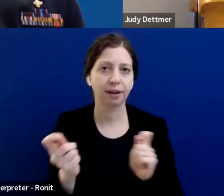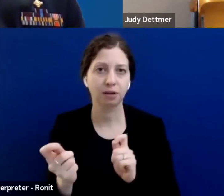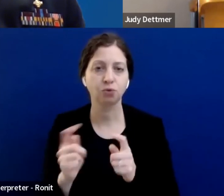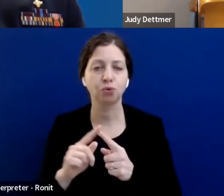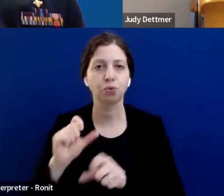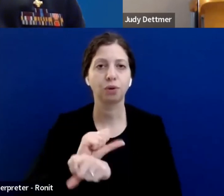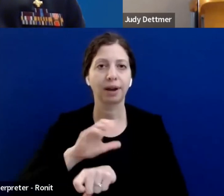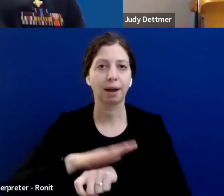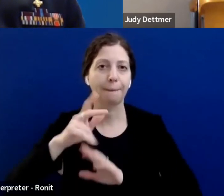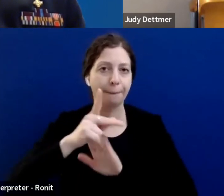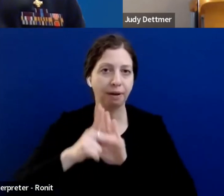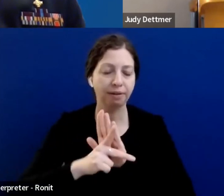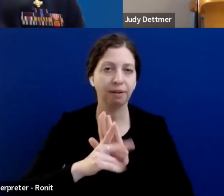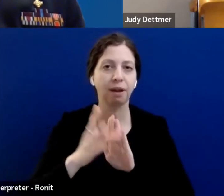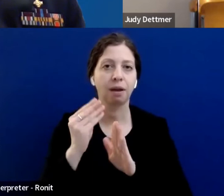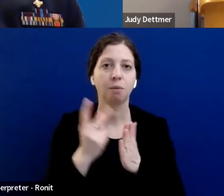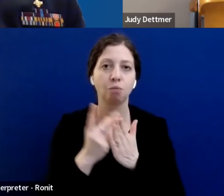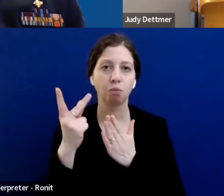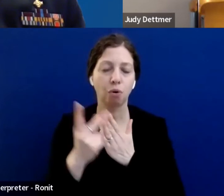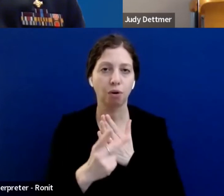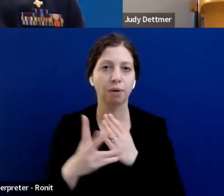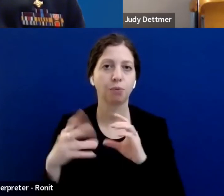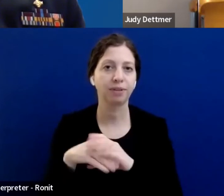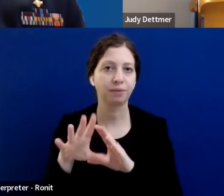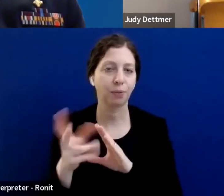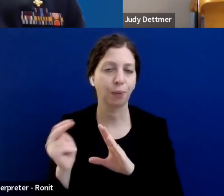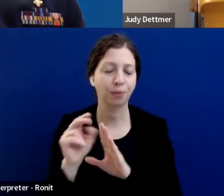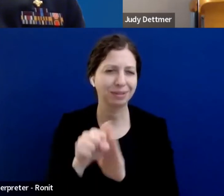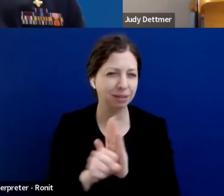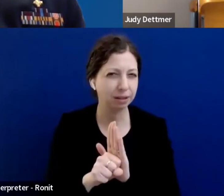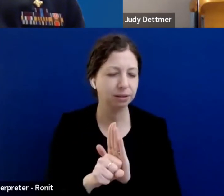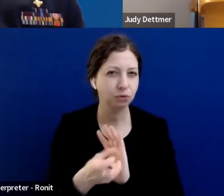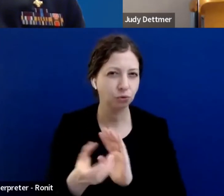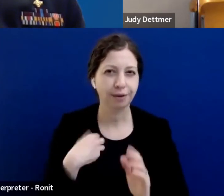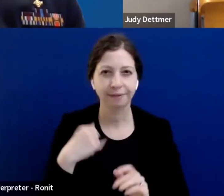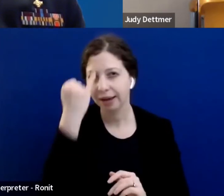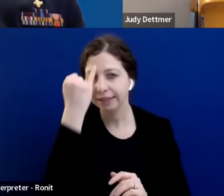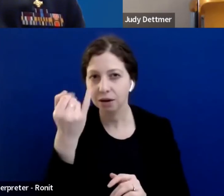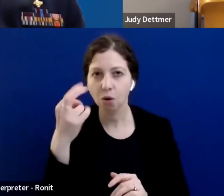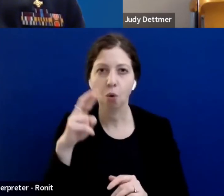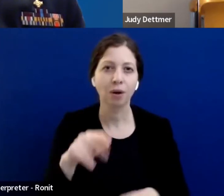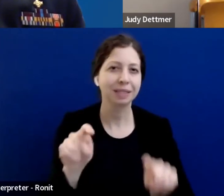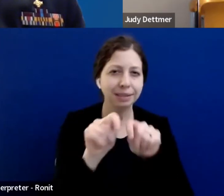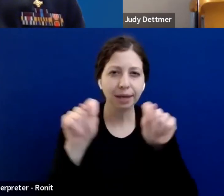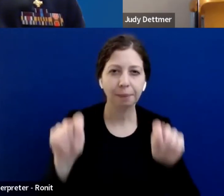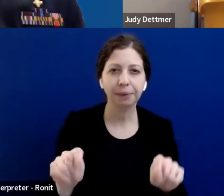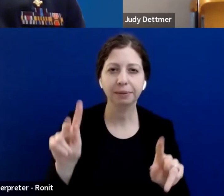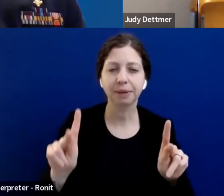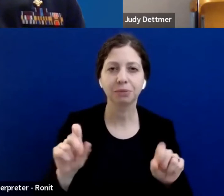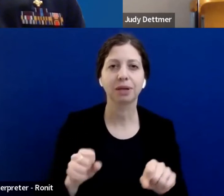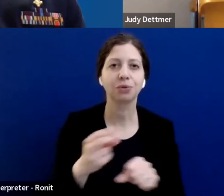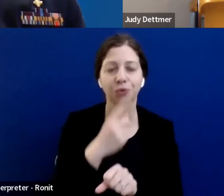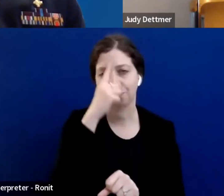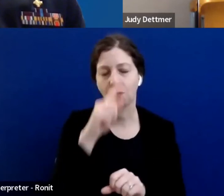on policy and programming within their own states. Do you have ideas, or are there templates that people can use for